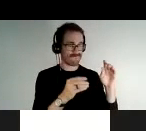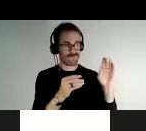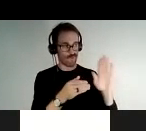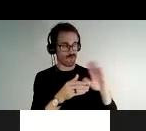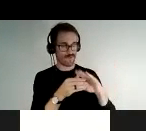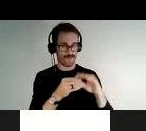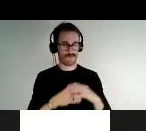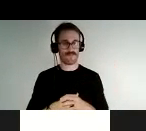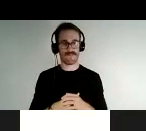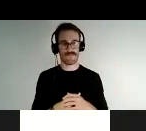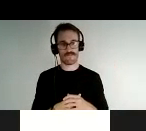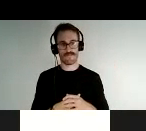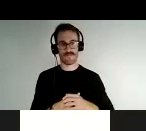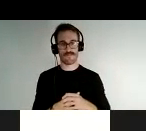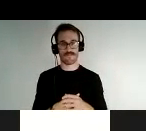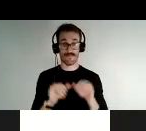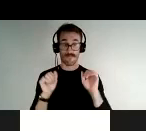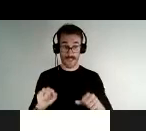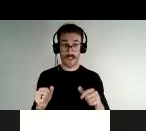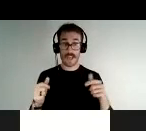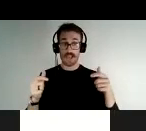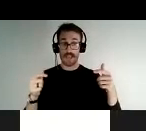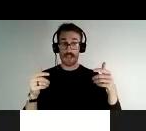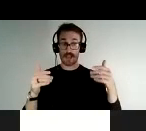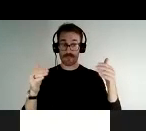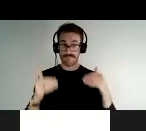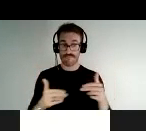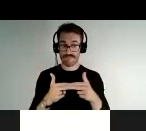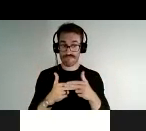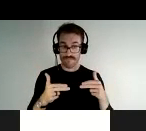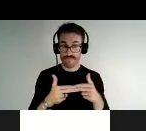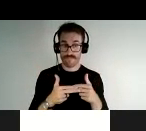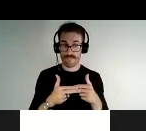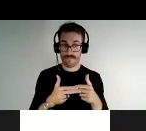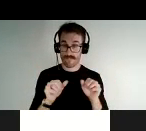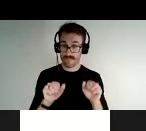All right, let's see. Can I go on? I'm trying.